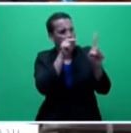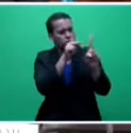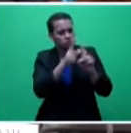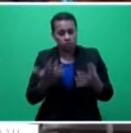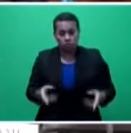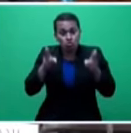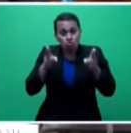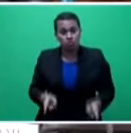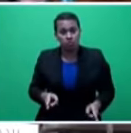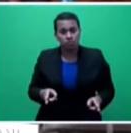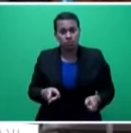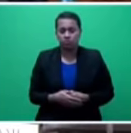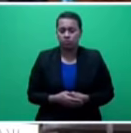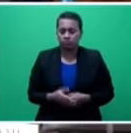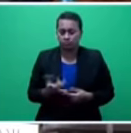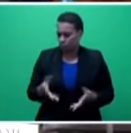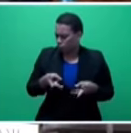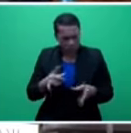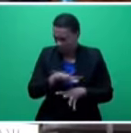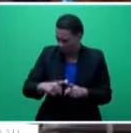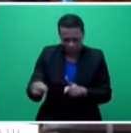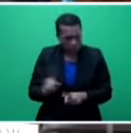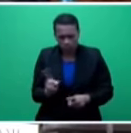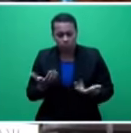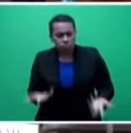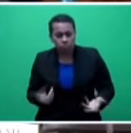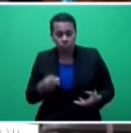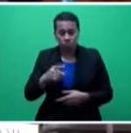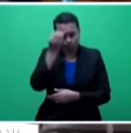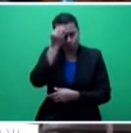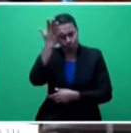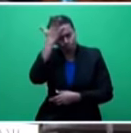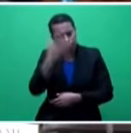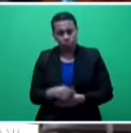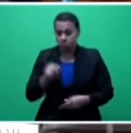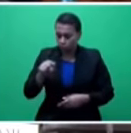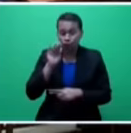keeping in mind the future of our citizens. Thank you, Mr. Speaker, sir. God bless PG.